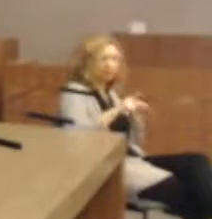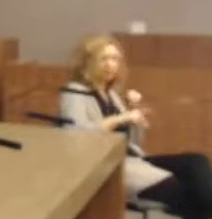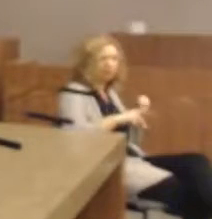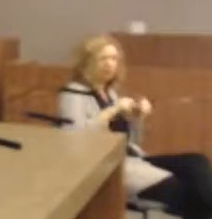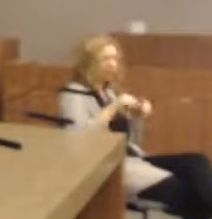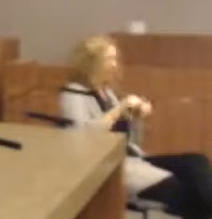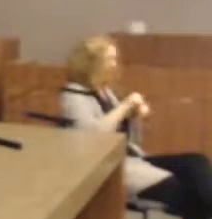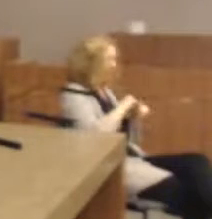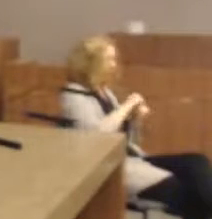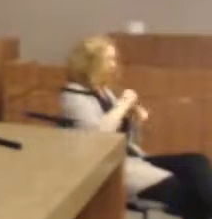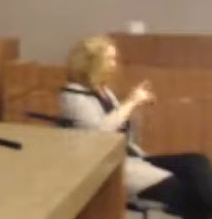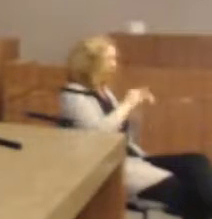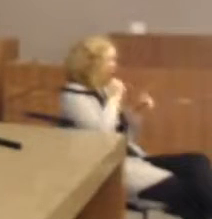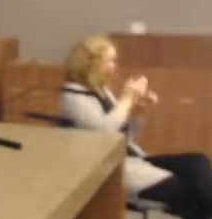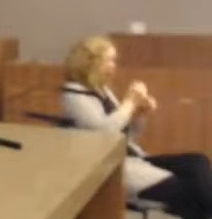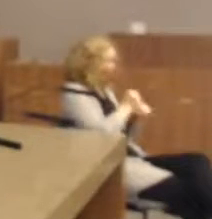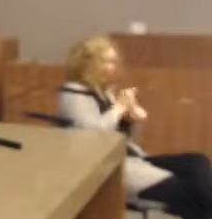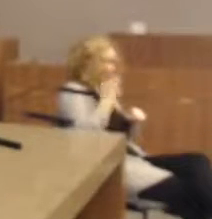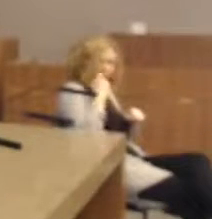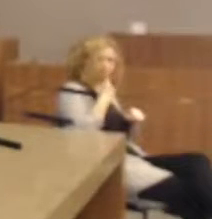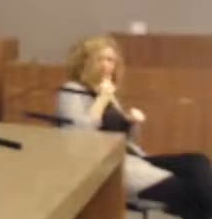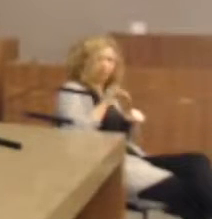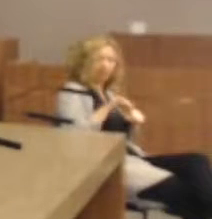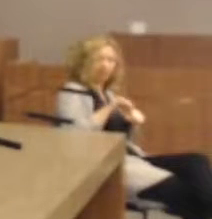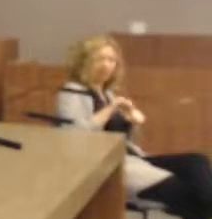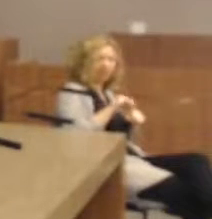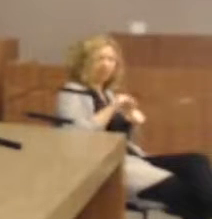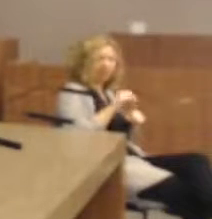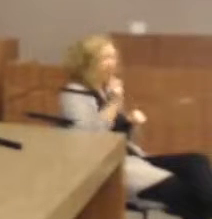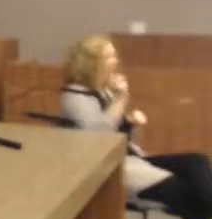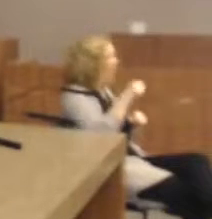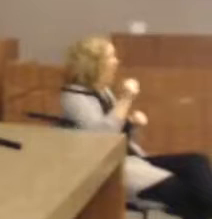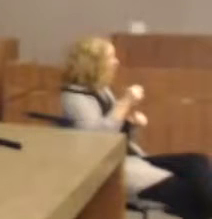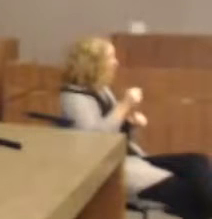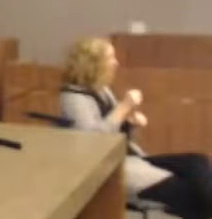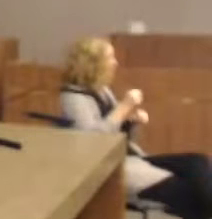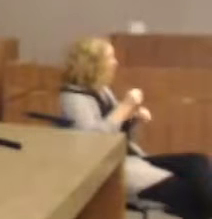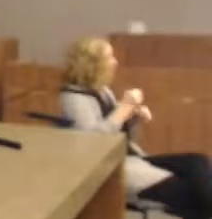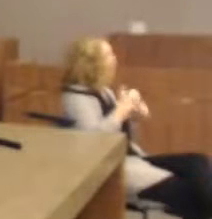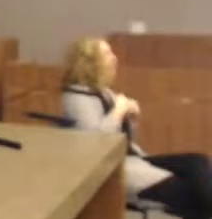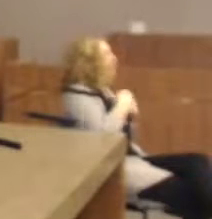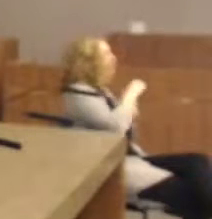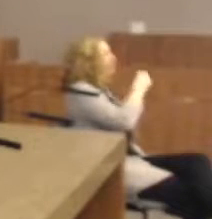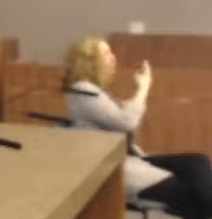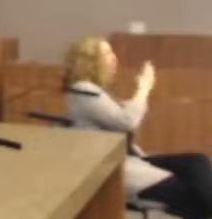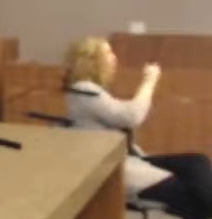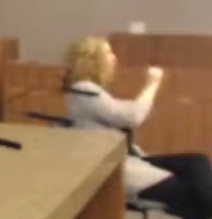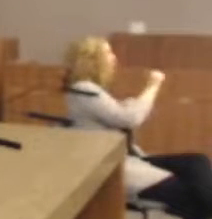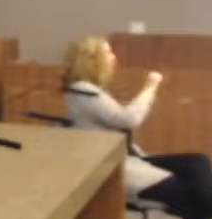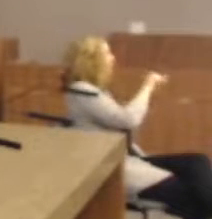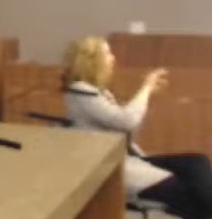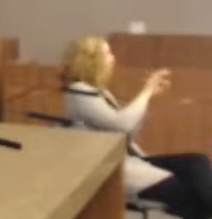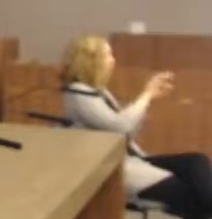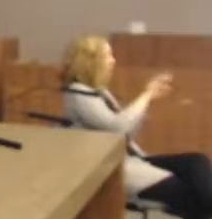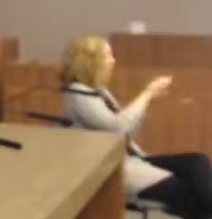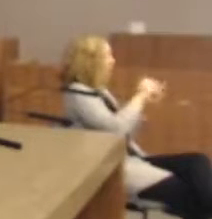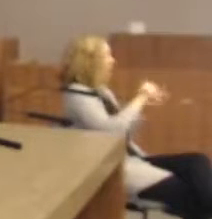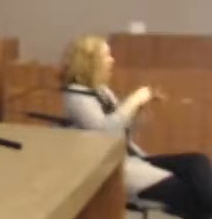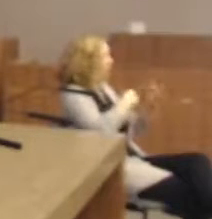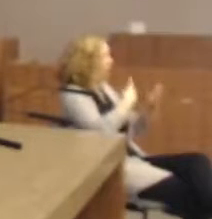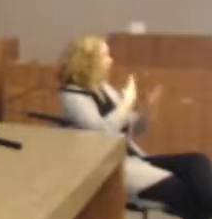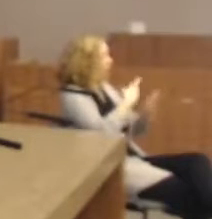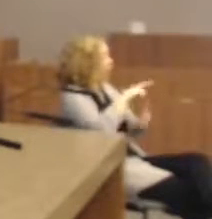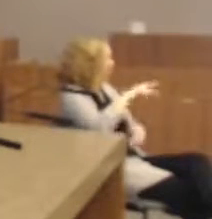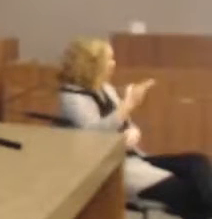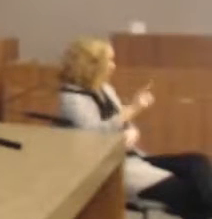yes. I'm not sure. You know, I have 2 masters and a doctorate, and I never took a class on trauma in any of